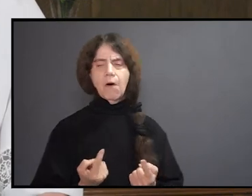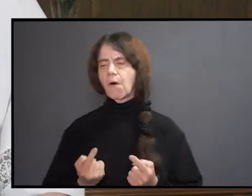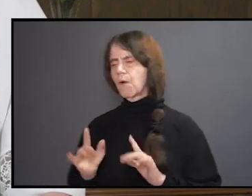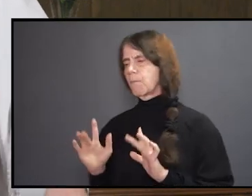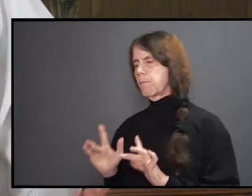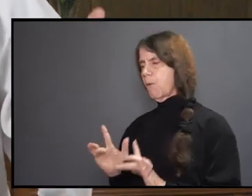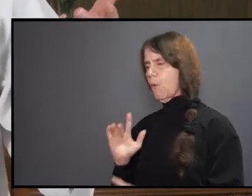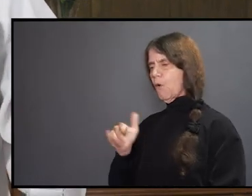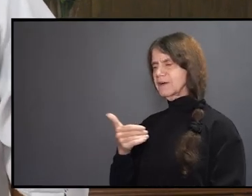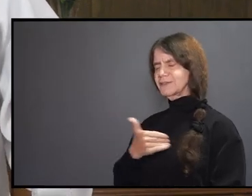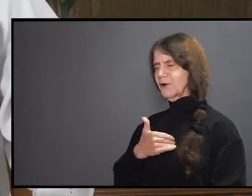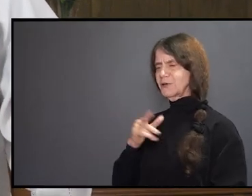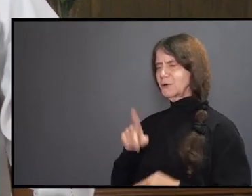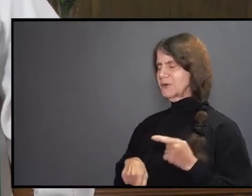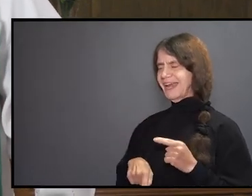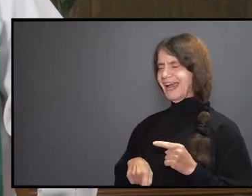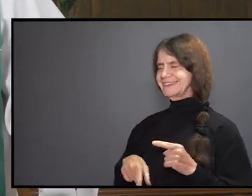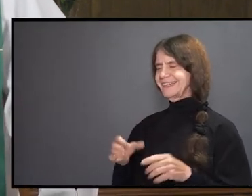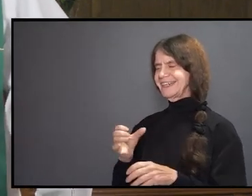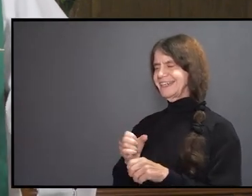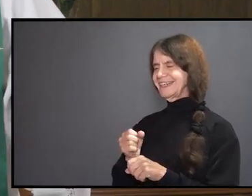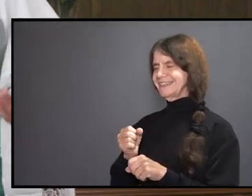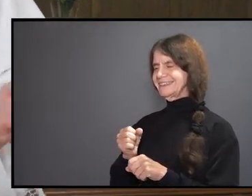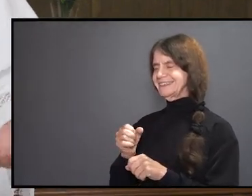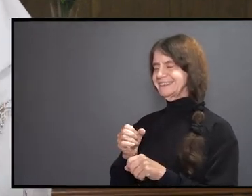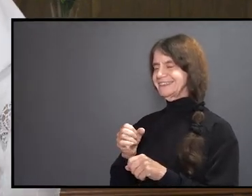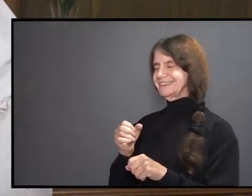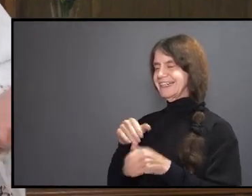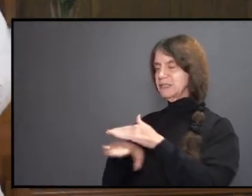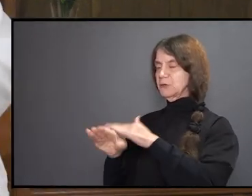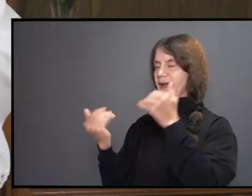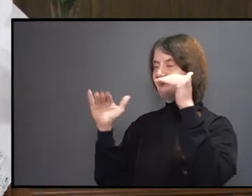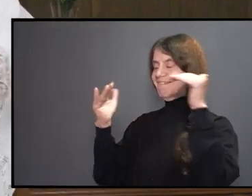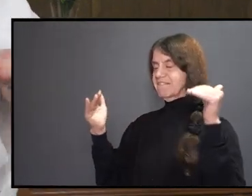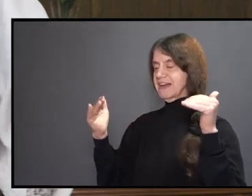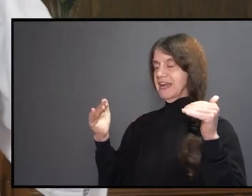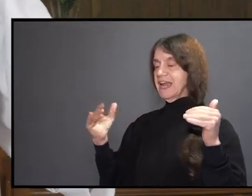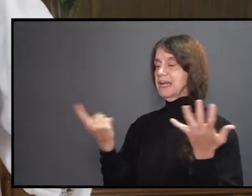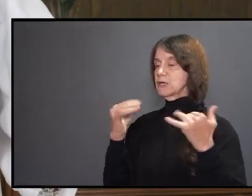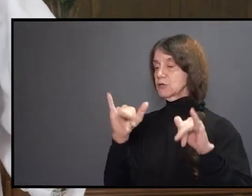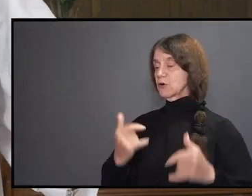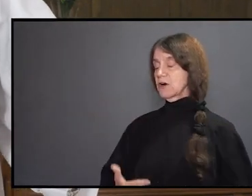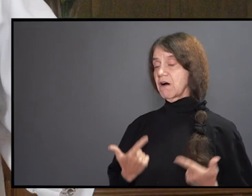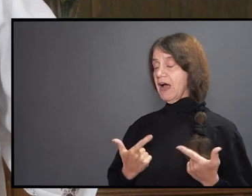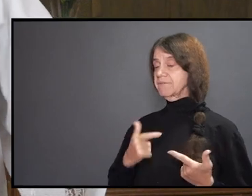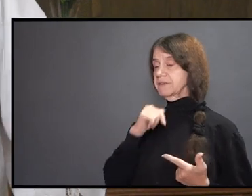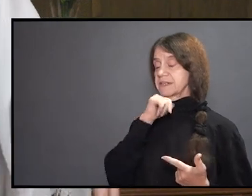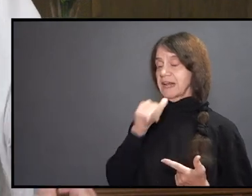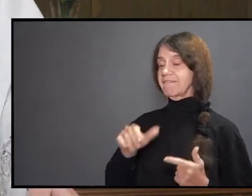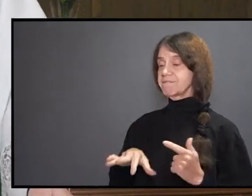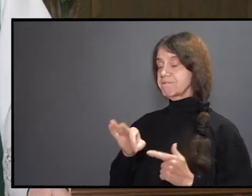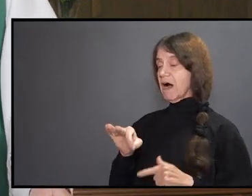soul, you can't get there that way. Everlasting salvation is not found on that